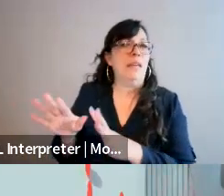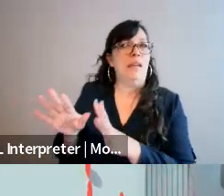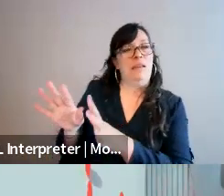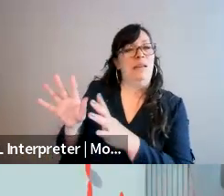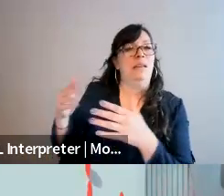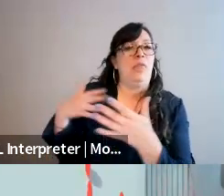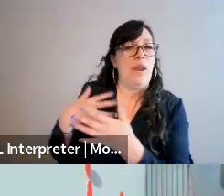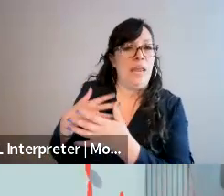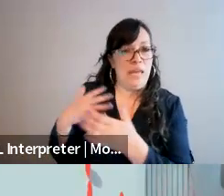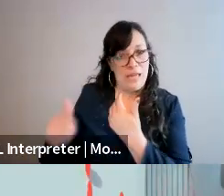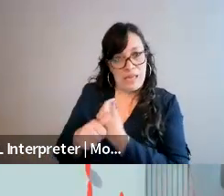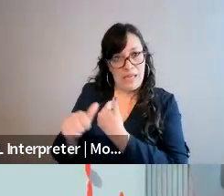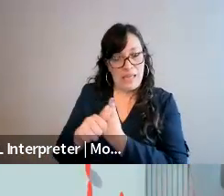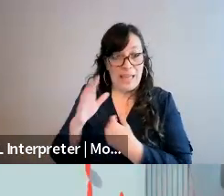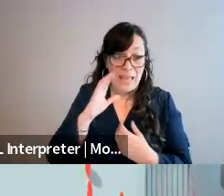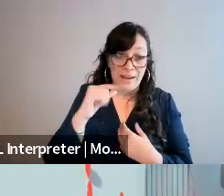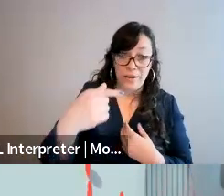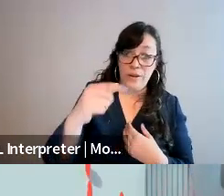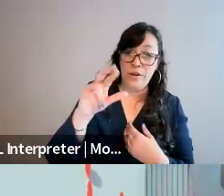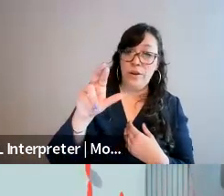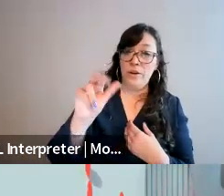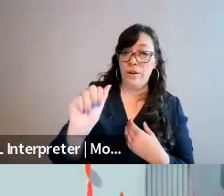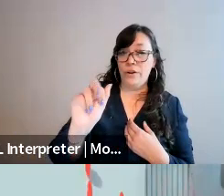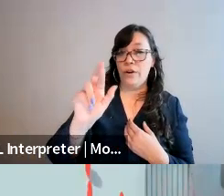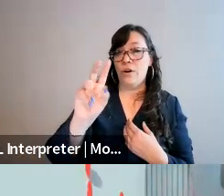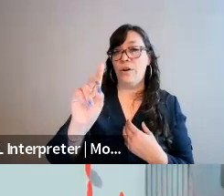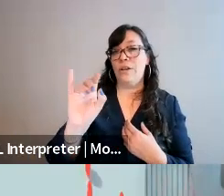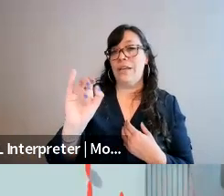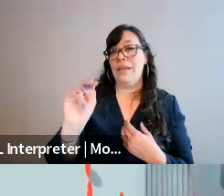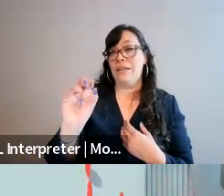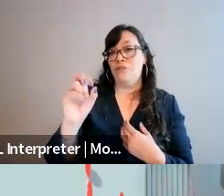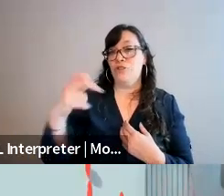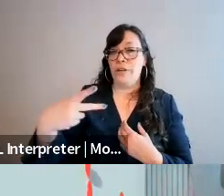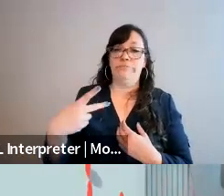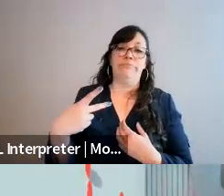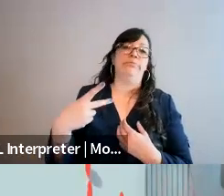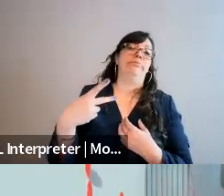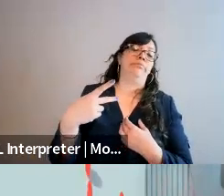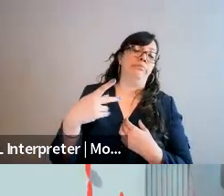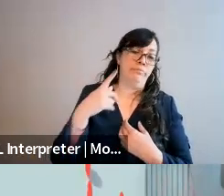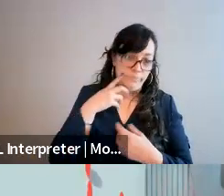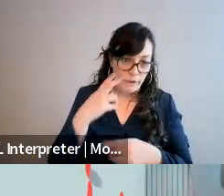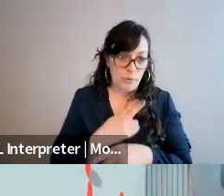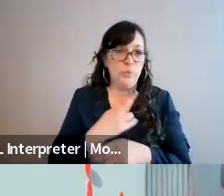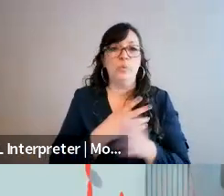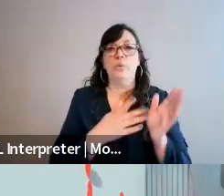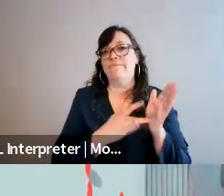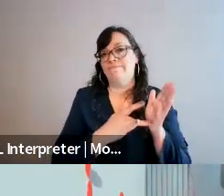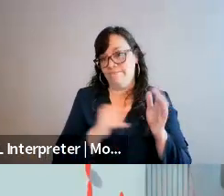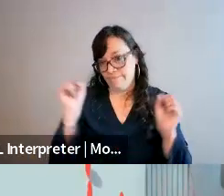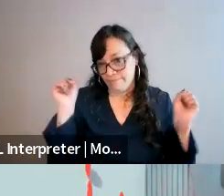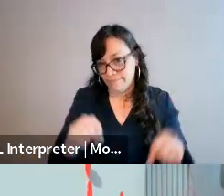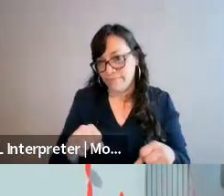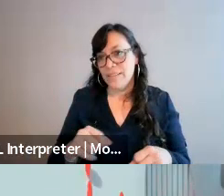way. And of course, guardianships is a massive area that this is being used. And again, all of those